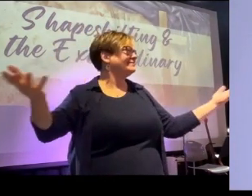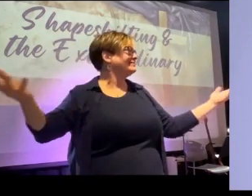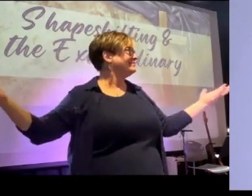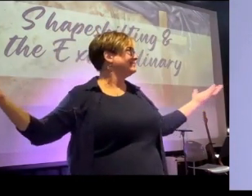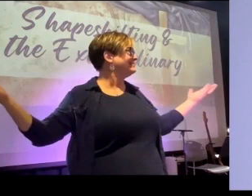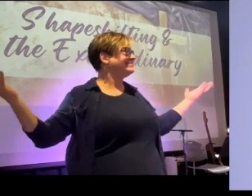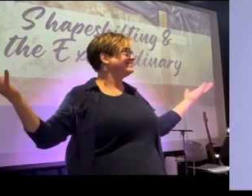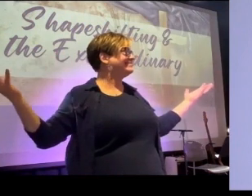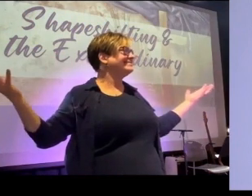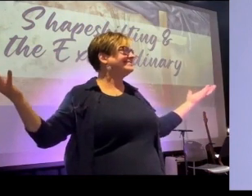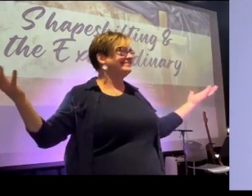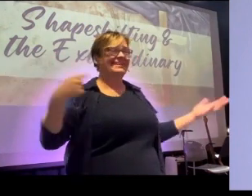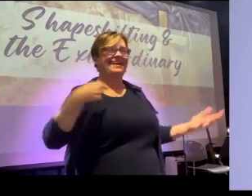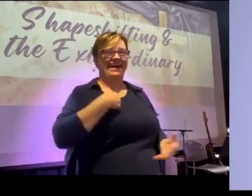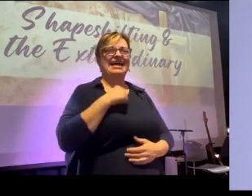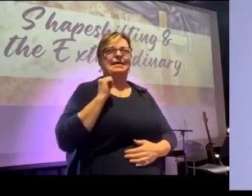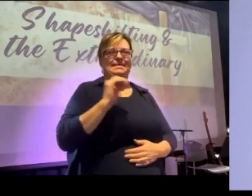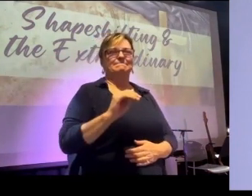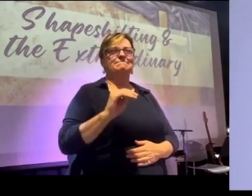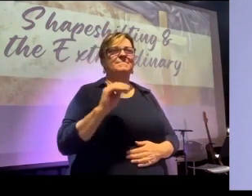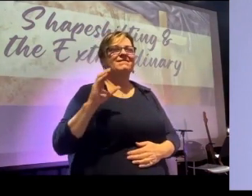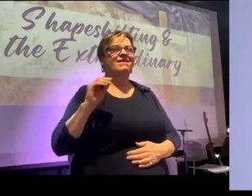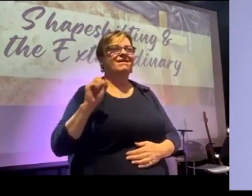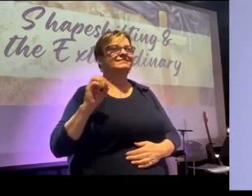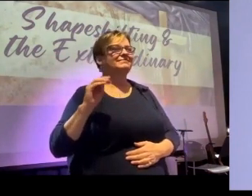I am the cosmic Christ.